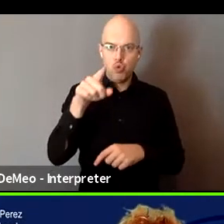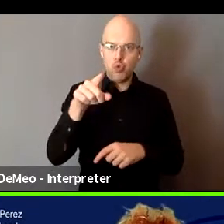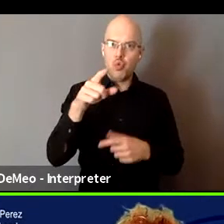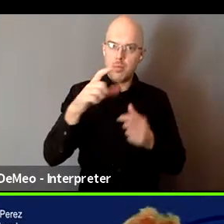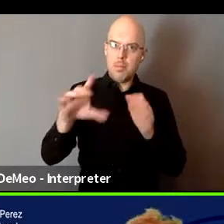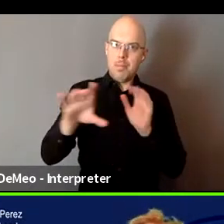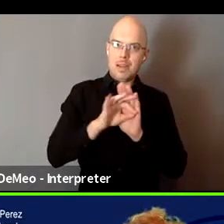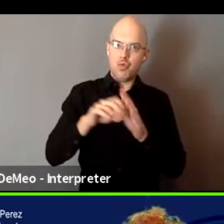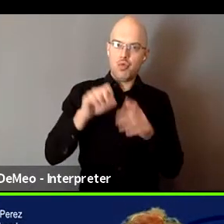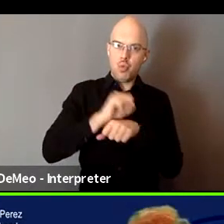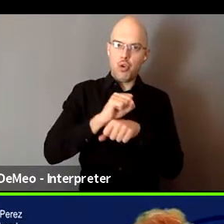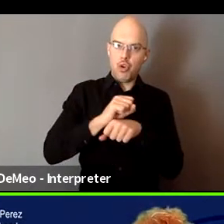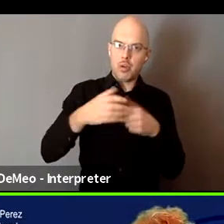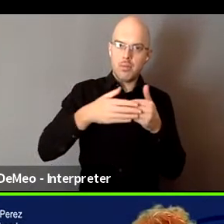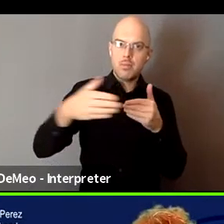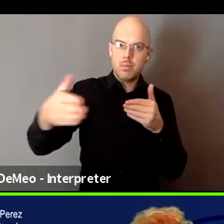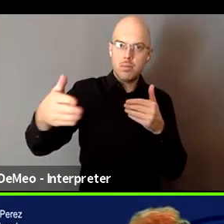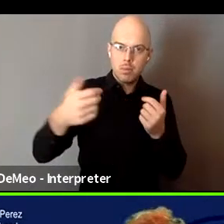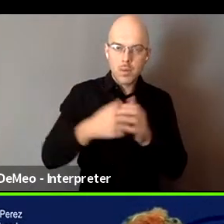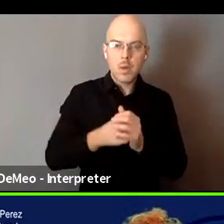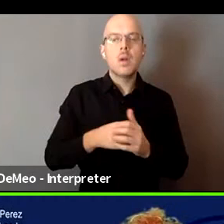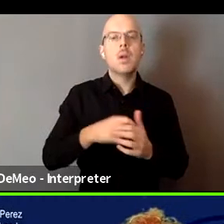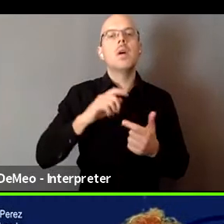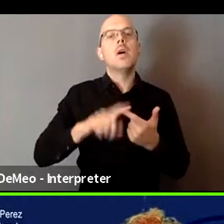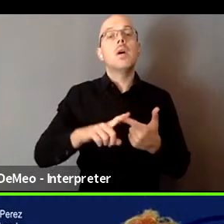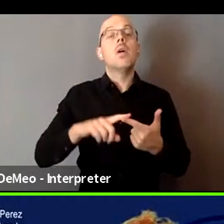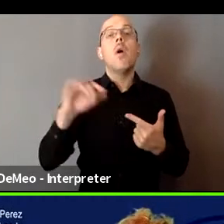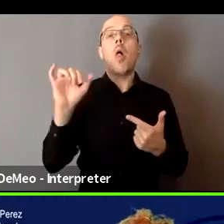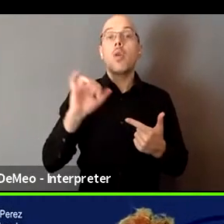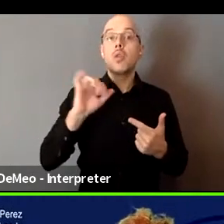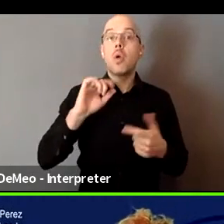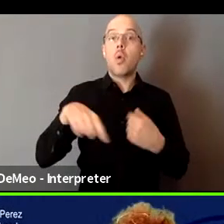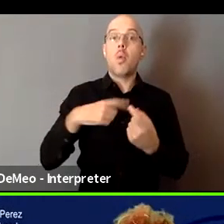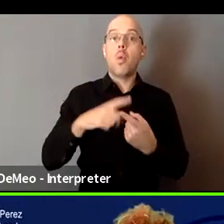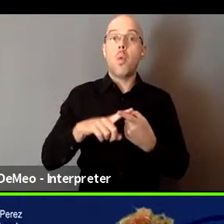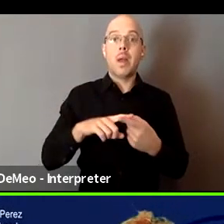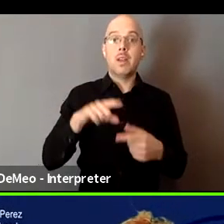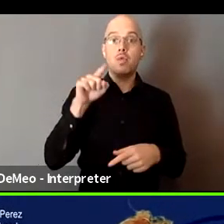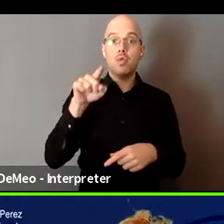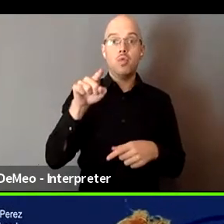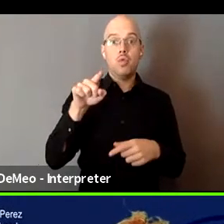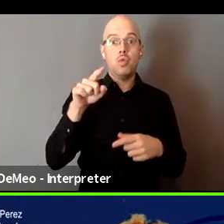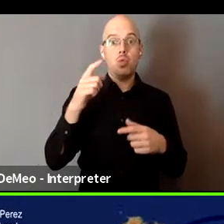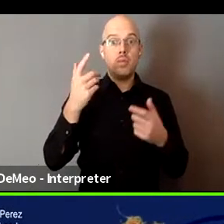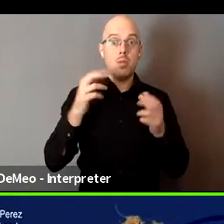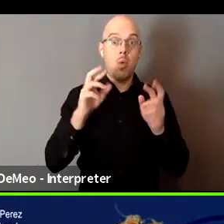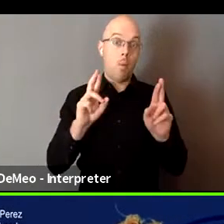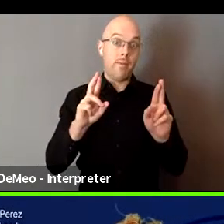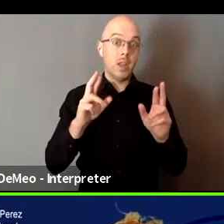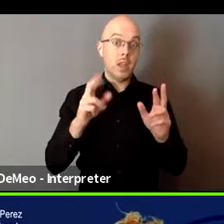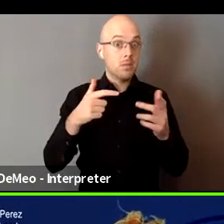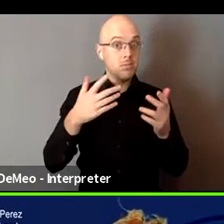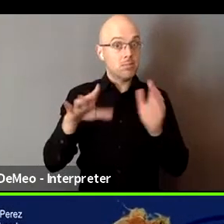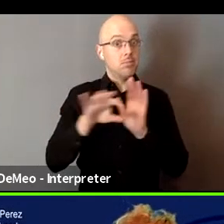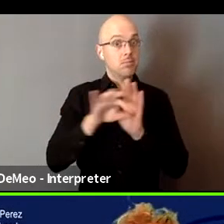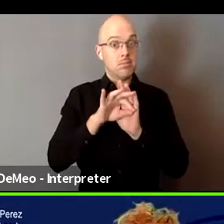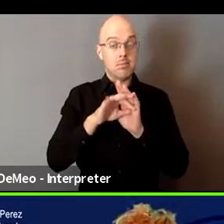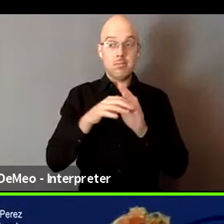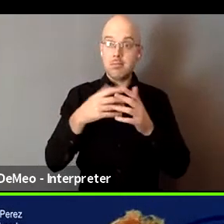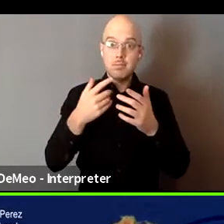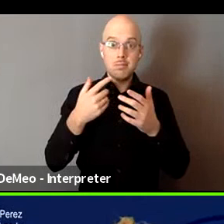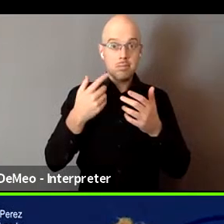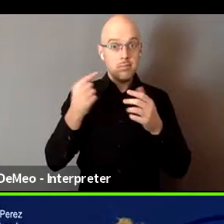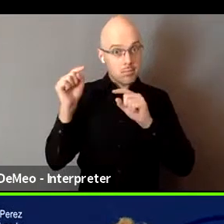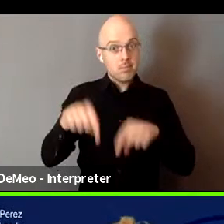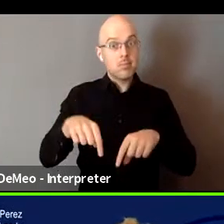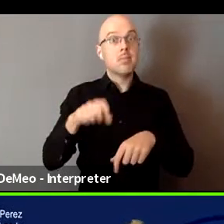selected for. In addition to that, once you are hopefully successful at the FAA Academy